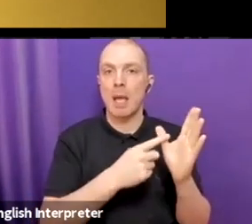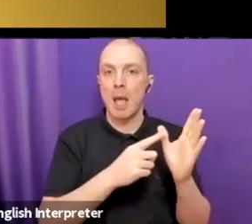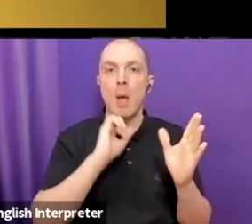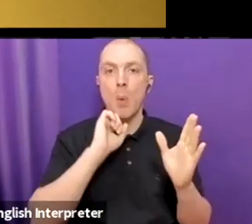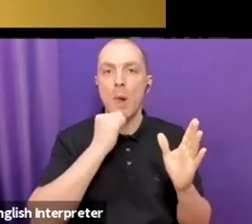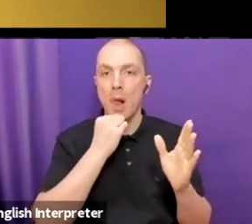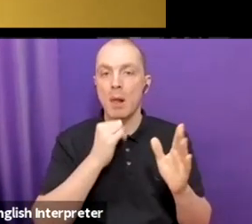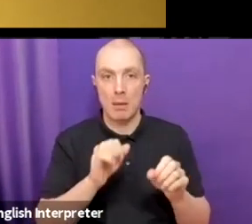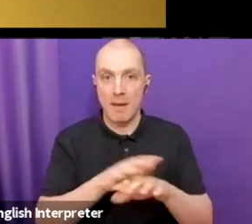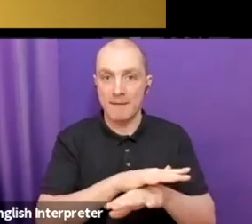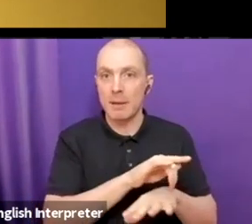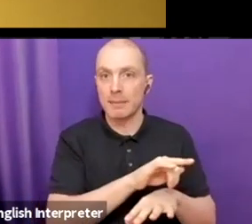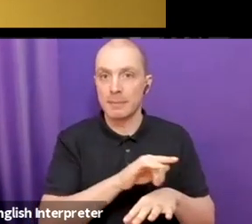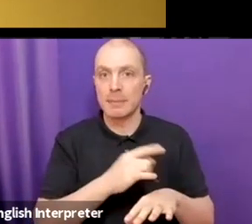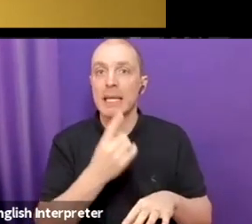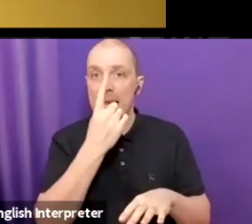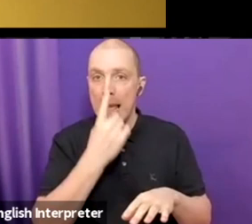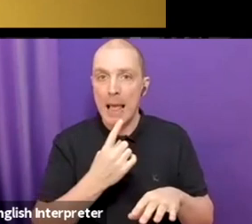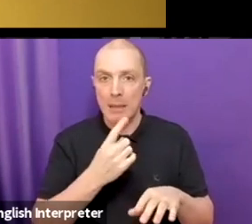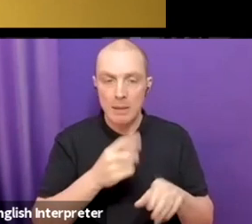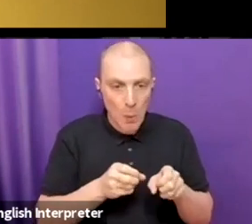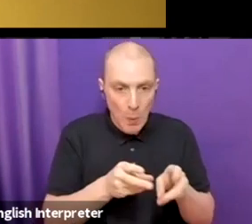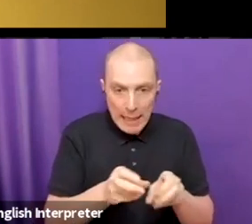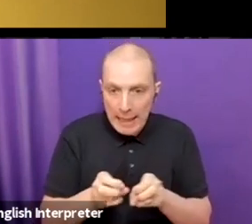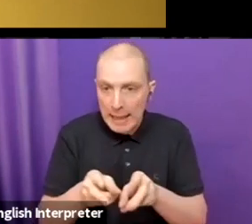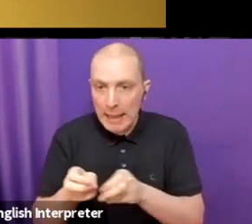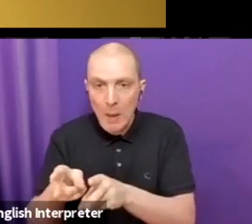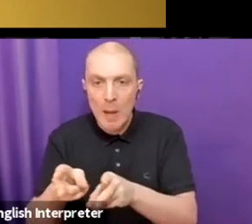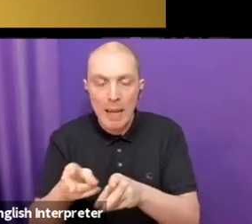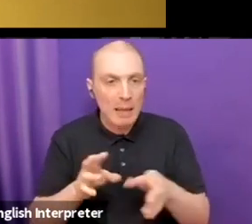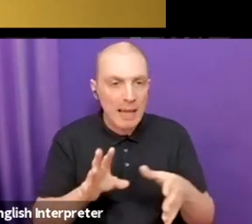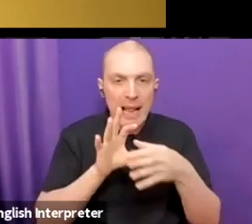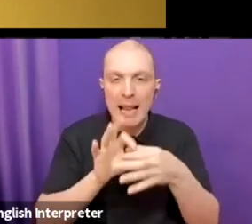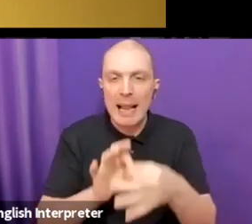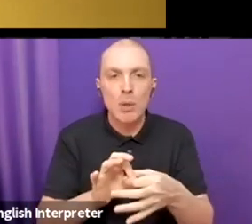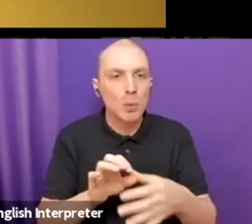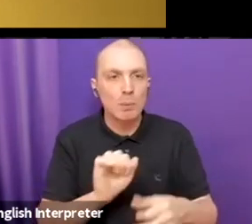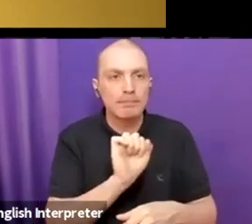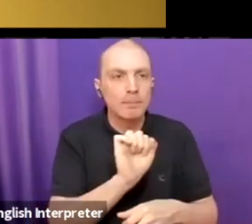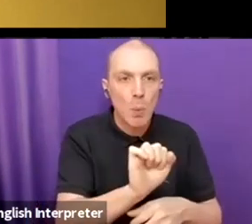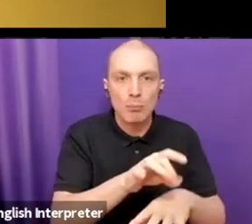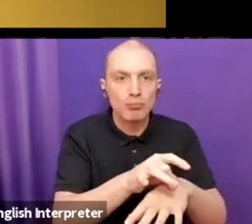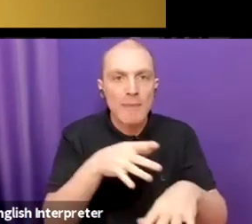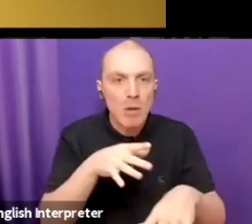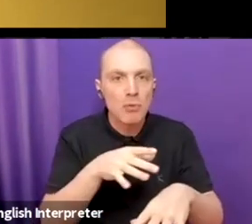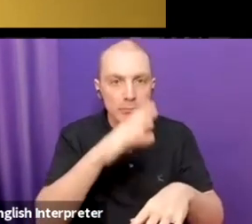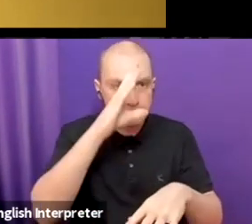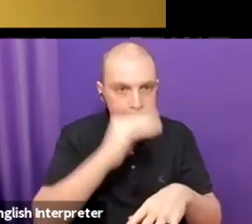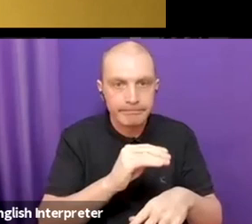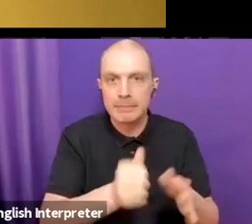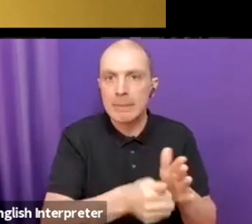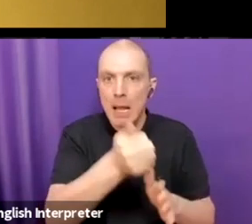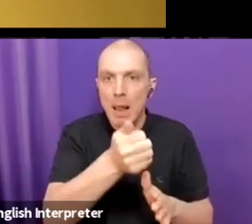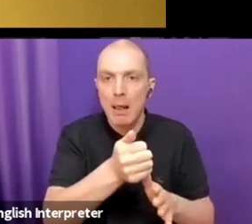shapes and forms depending on the capacity and expertise of your organizations. This can be anything from submitting